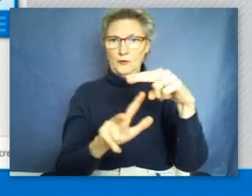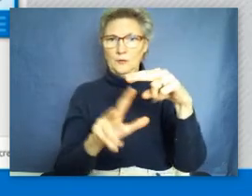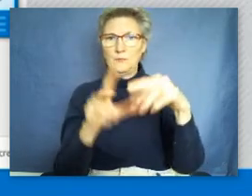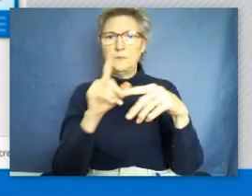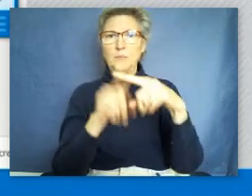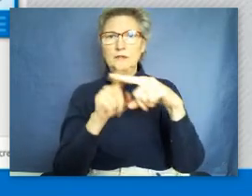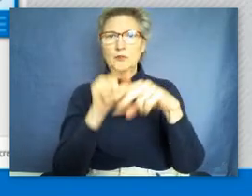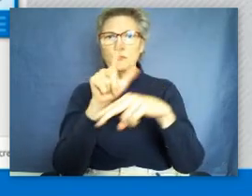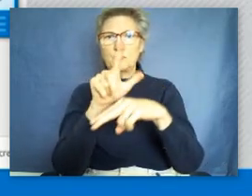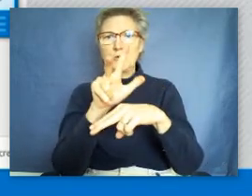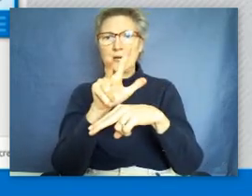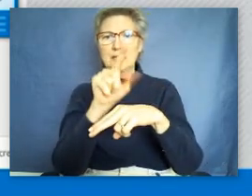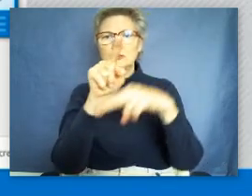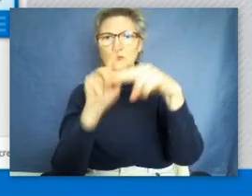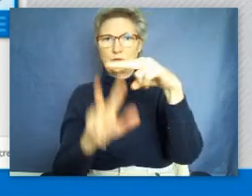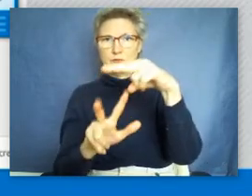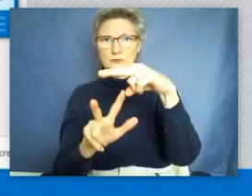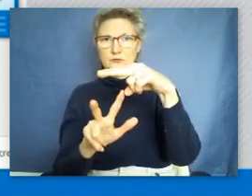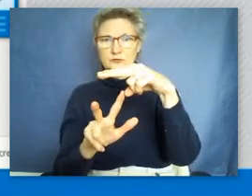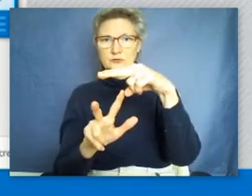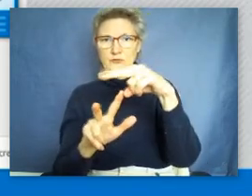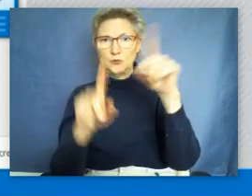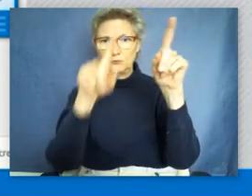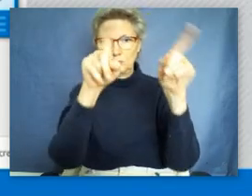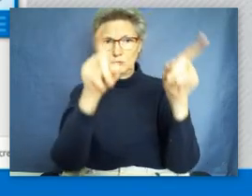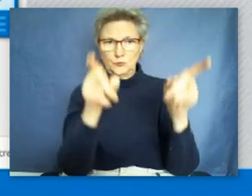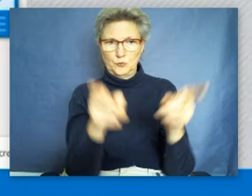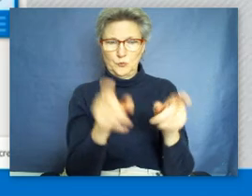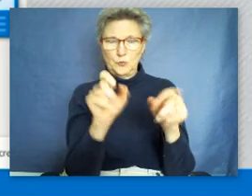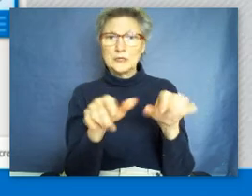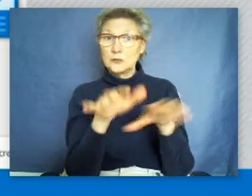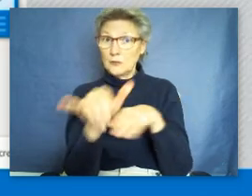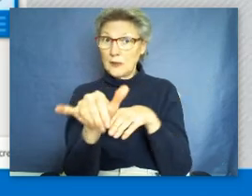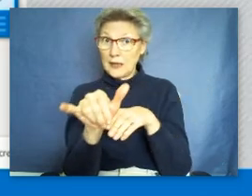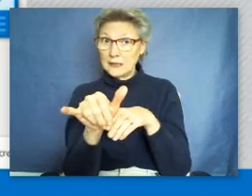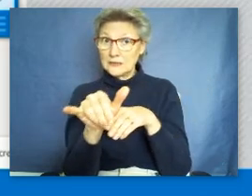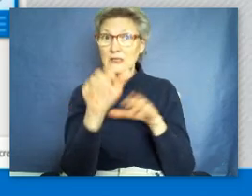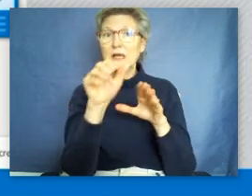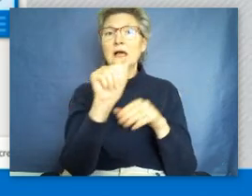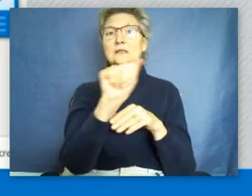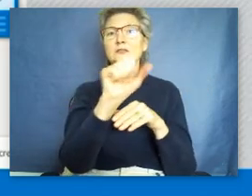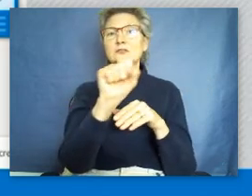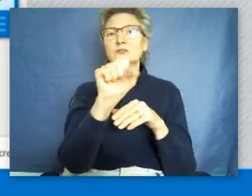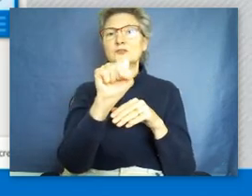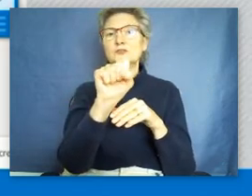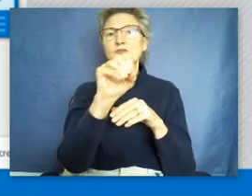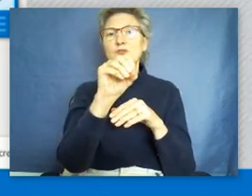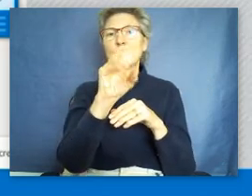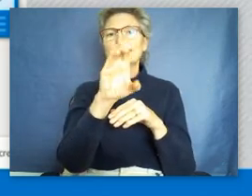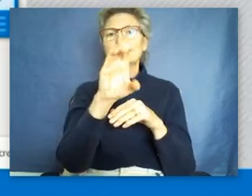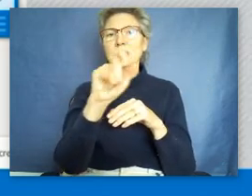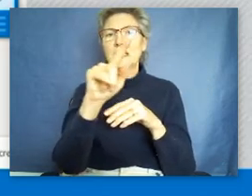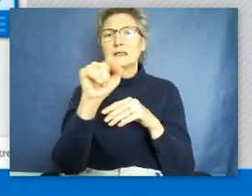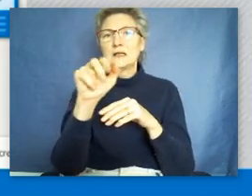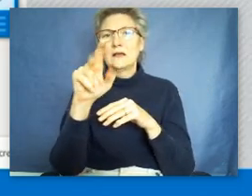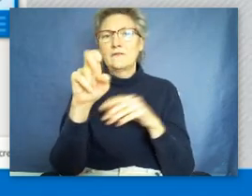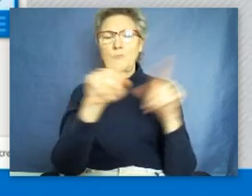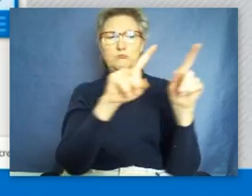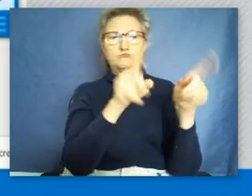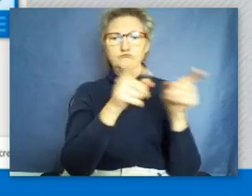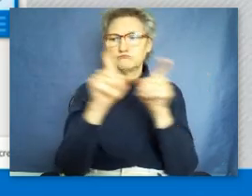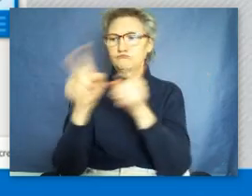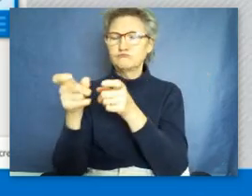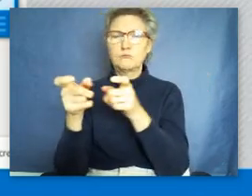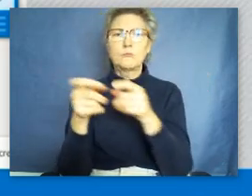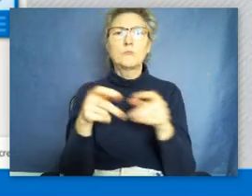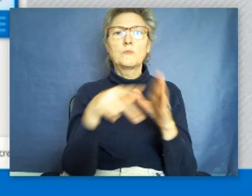1/3 with the 3 2/3. And we know we can do this because of the associative property. All right, let's get started.